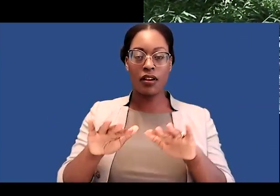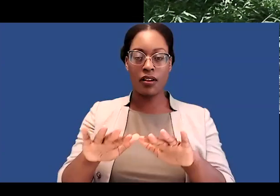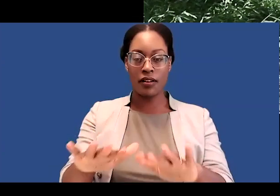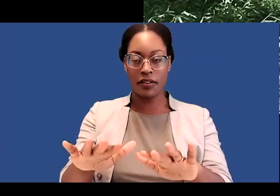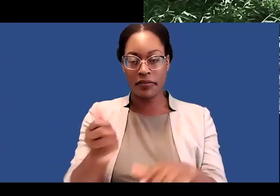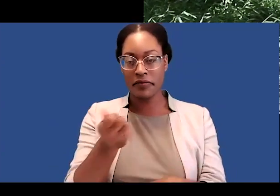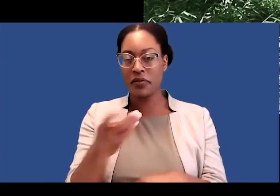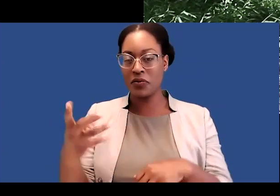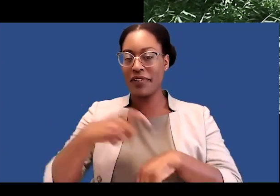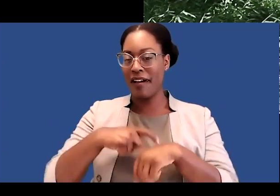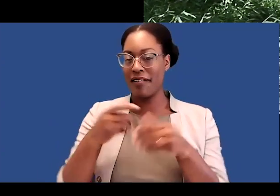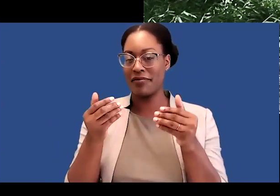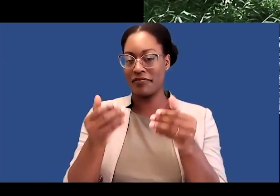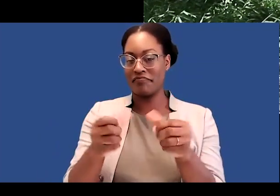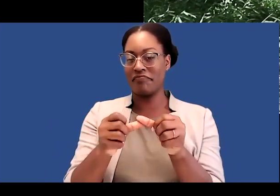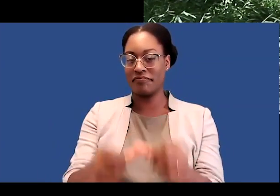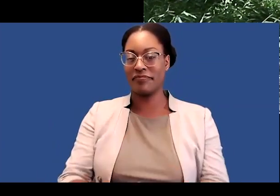Exhale, drop.